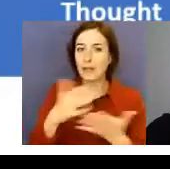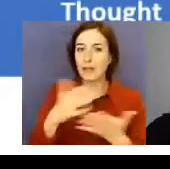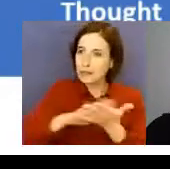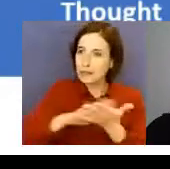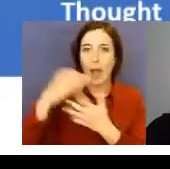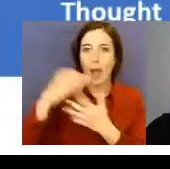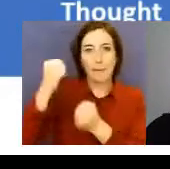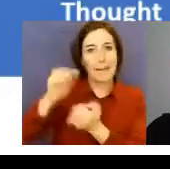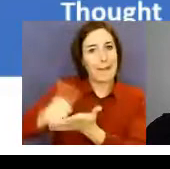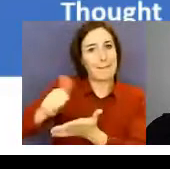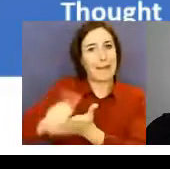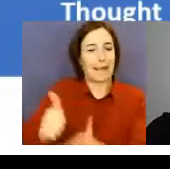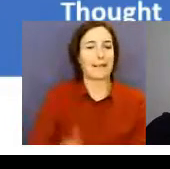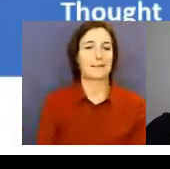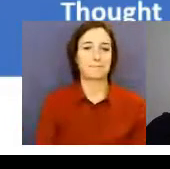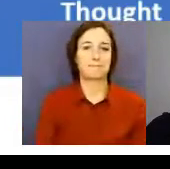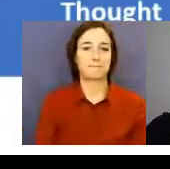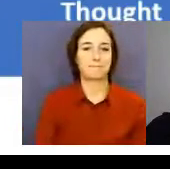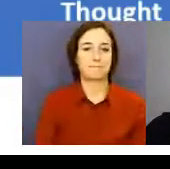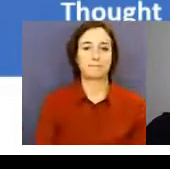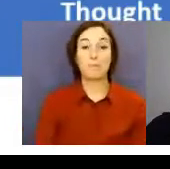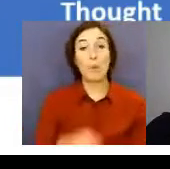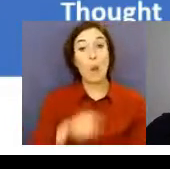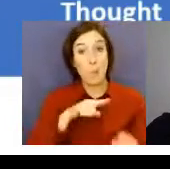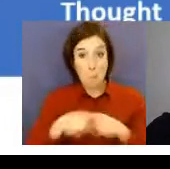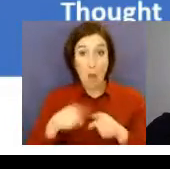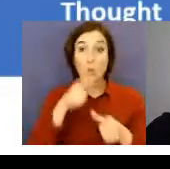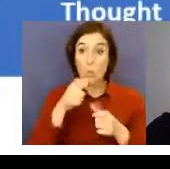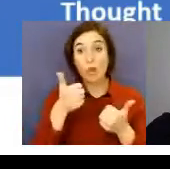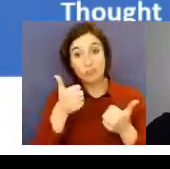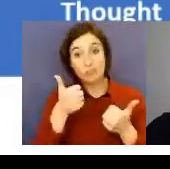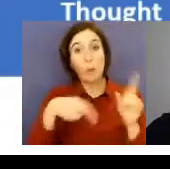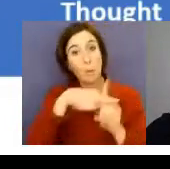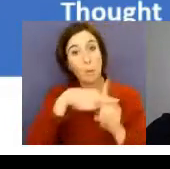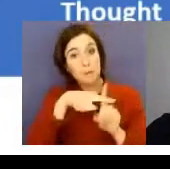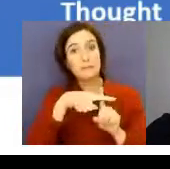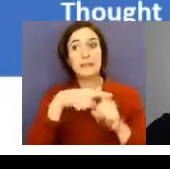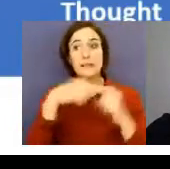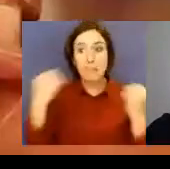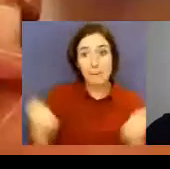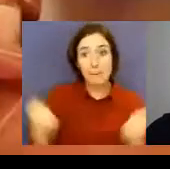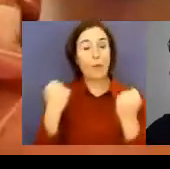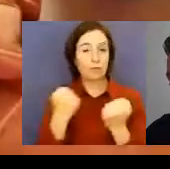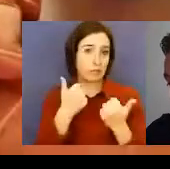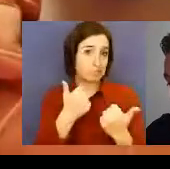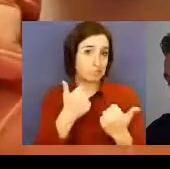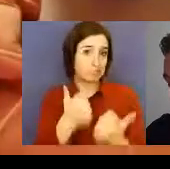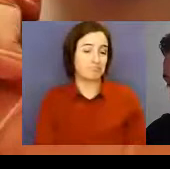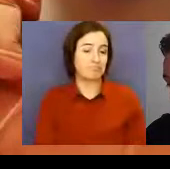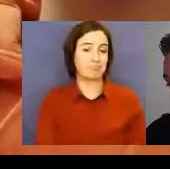Mostly, well, on the whole, positive and empowering. Next slide.